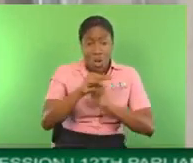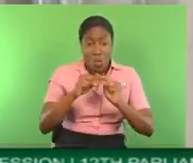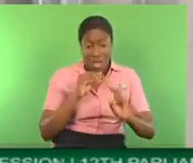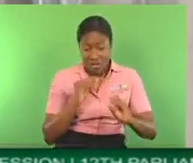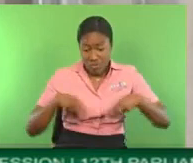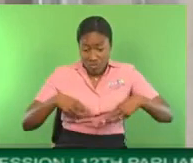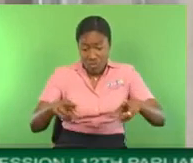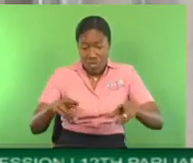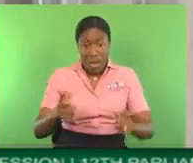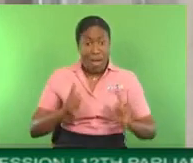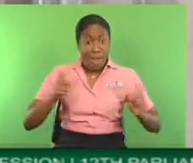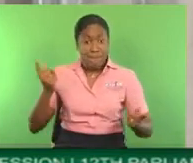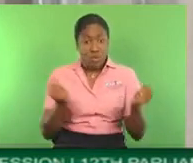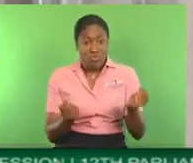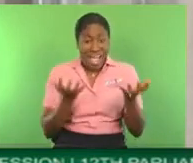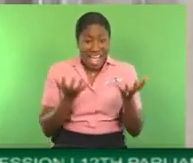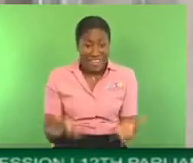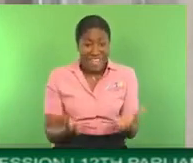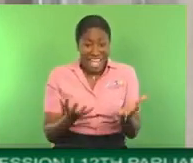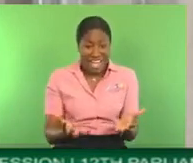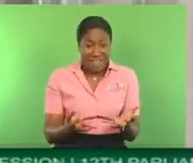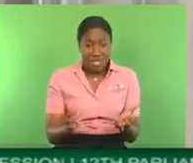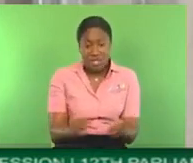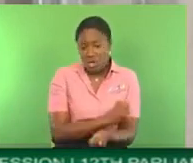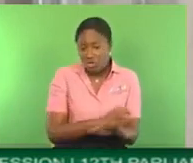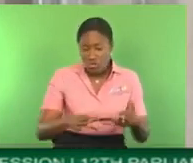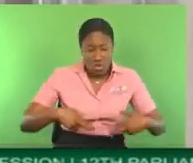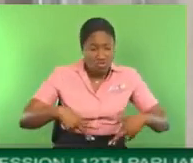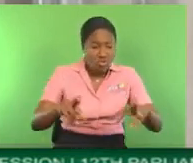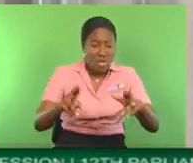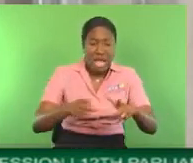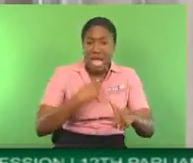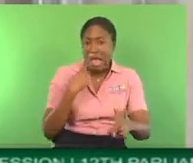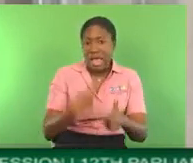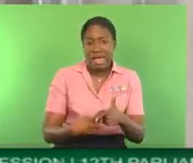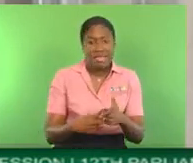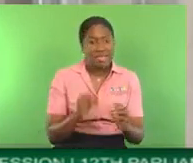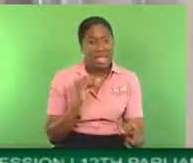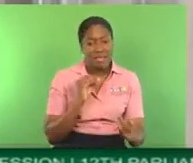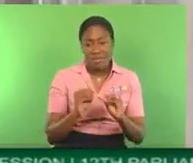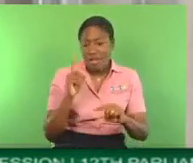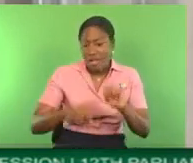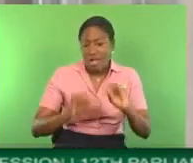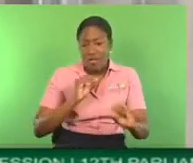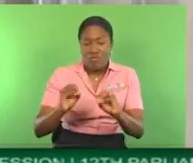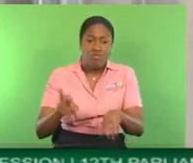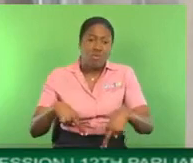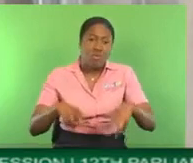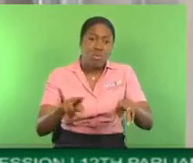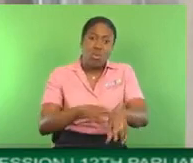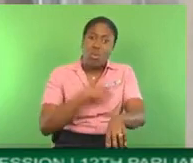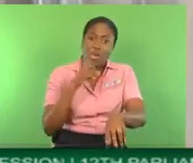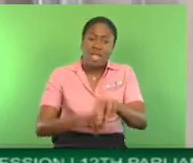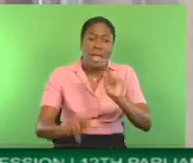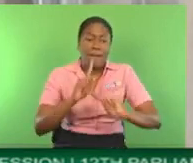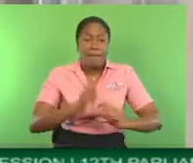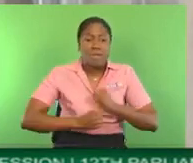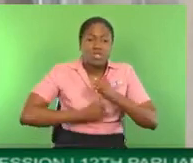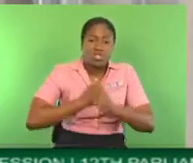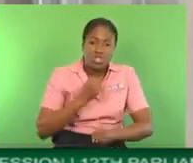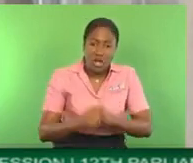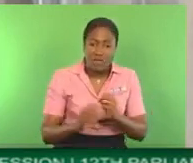they destroy the edges of the road, and that's it. No more road repair for a very long while, and the people suffer damage